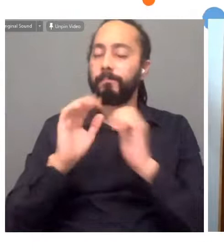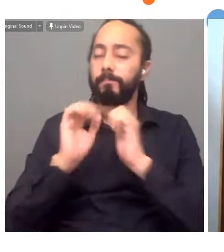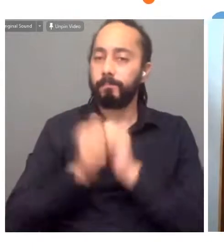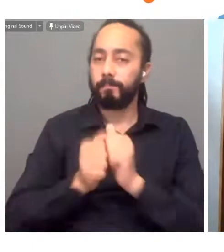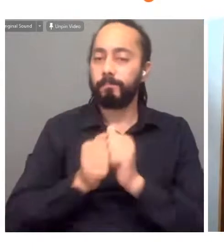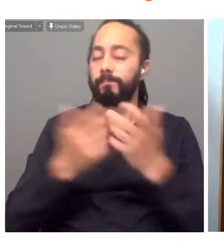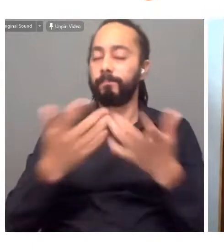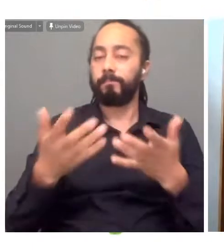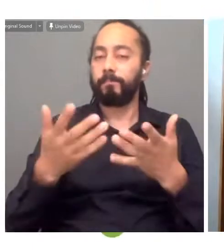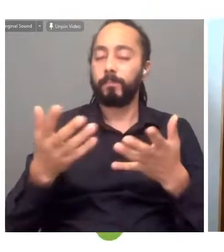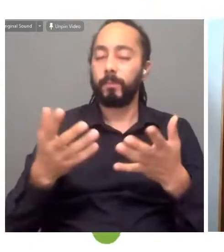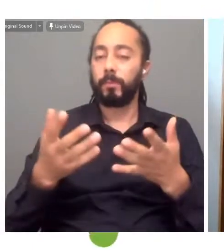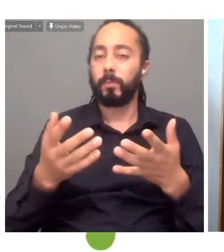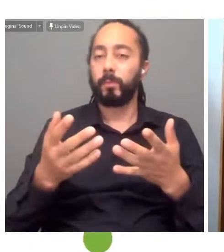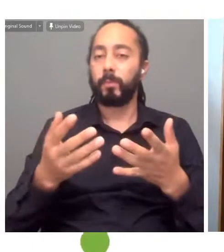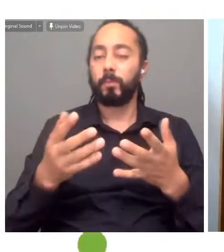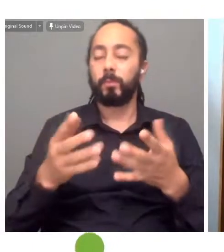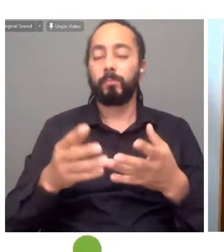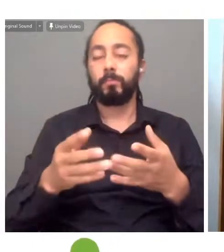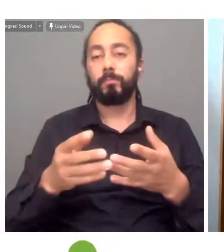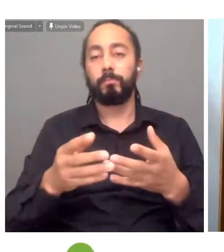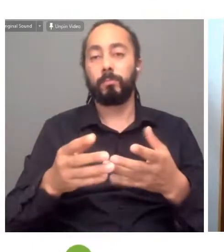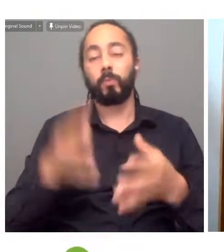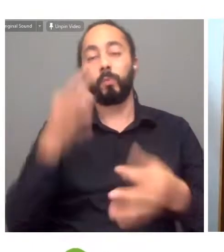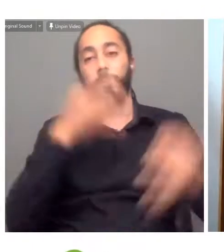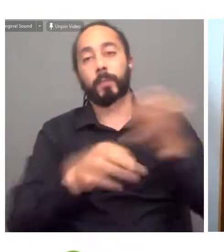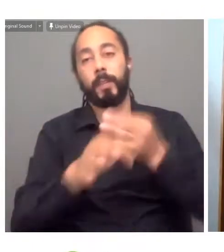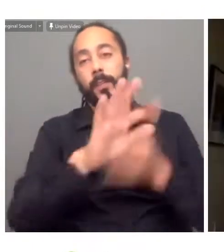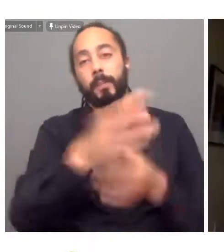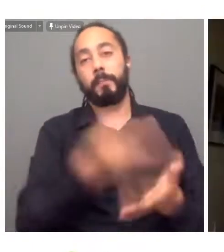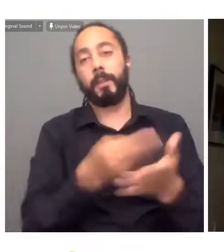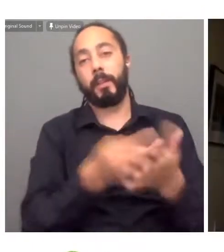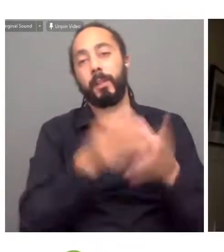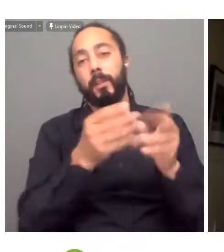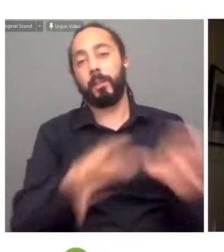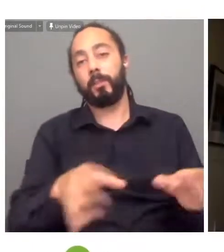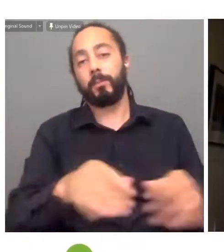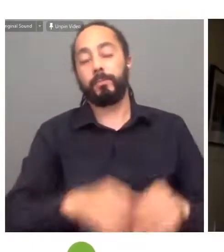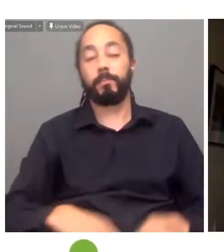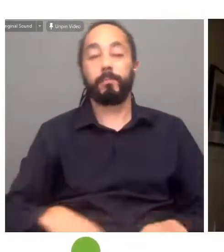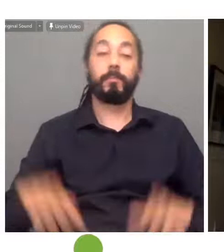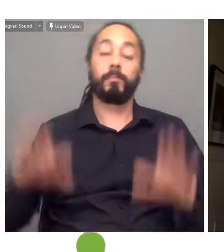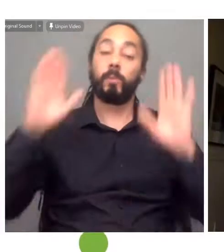to help compensate for those losses. That's wonderful.